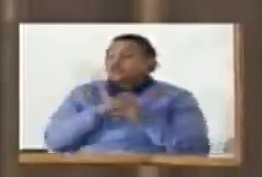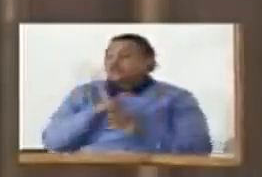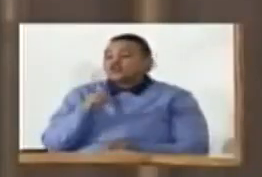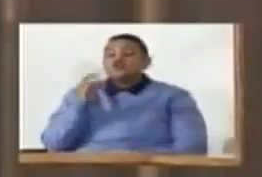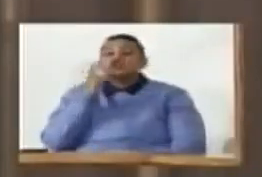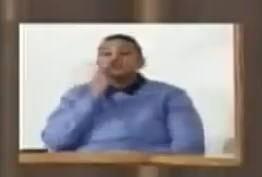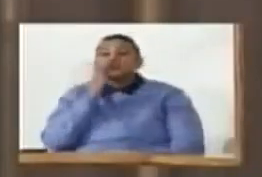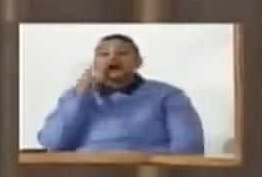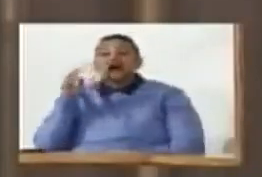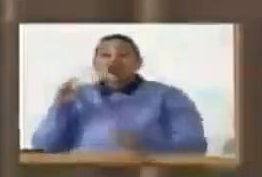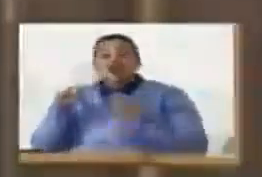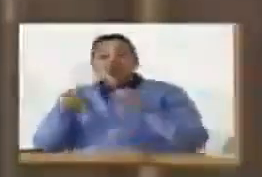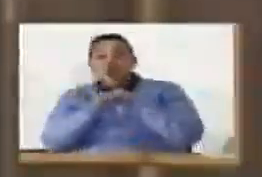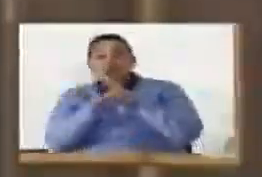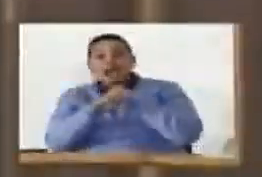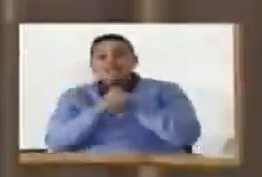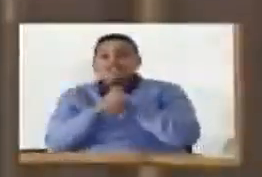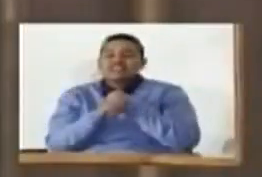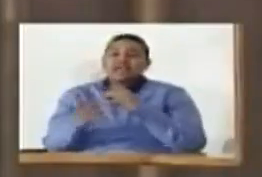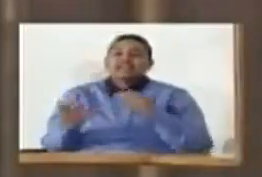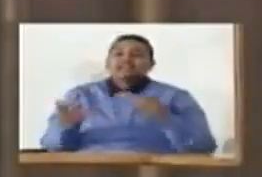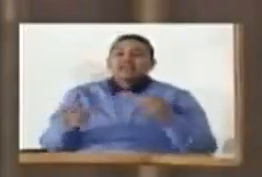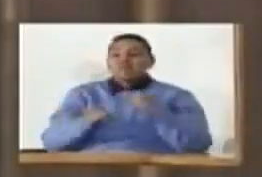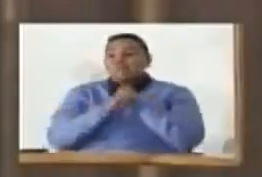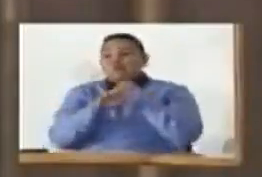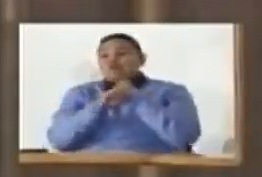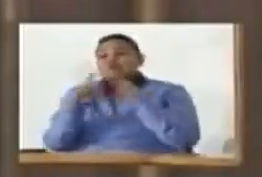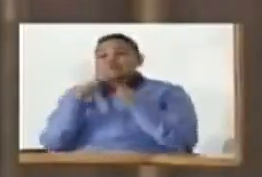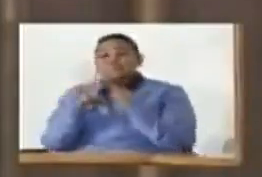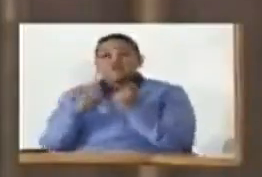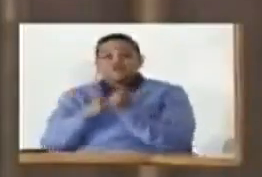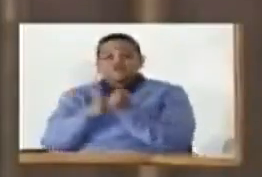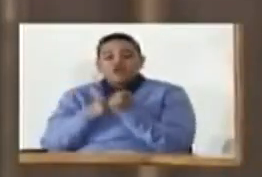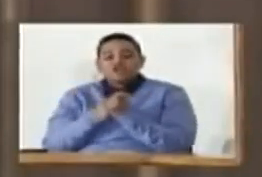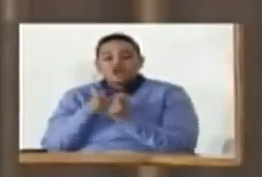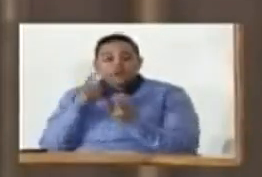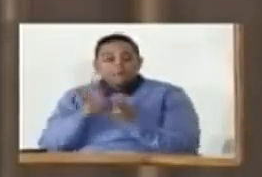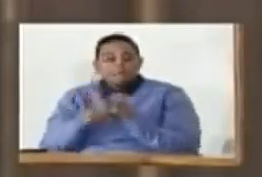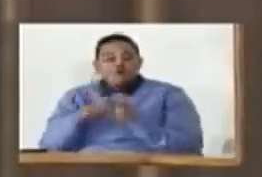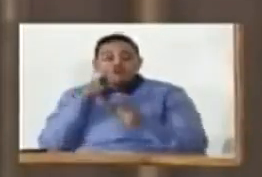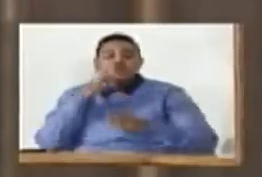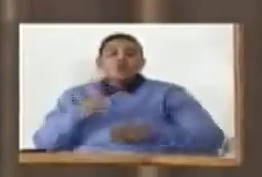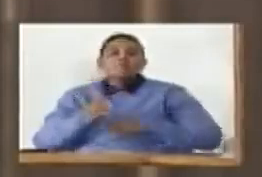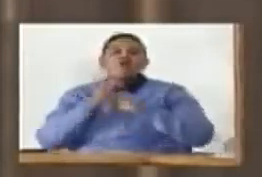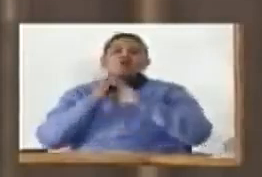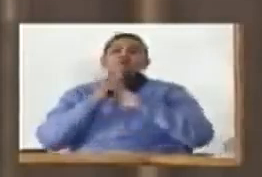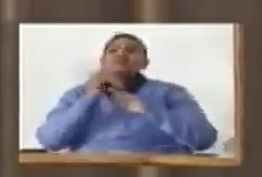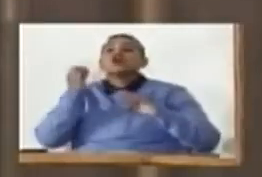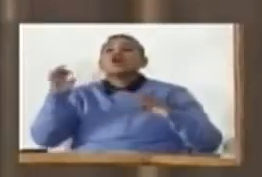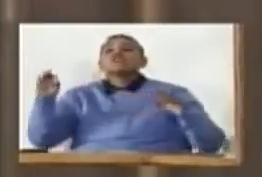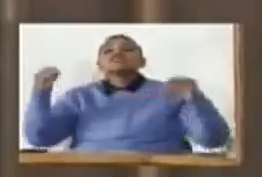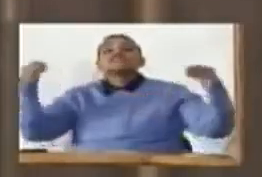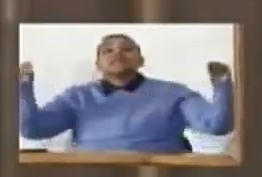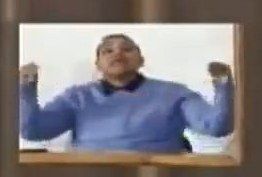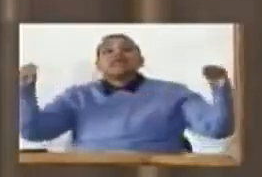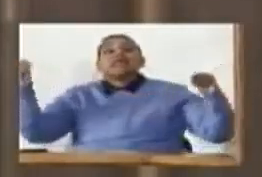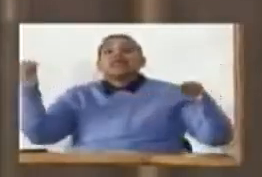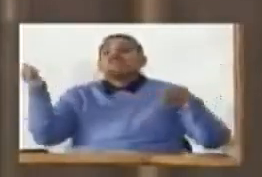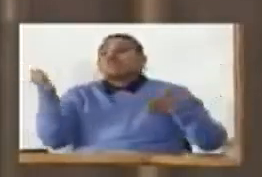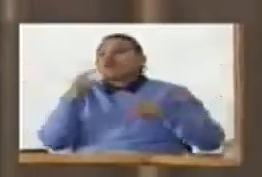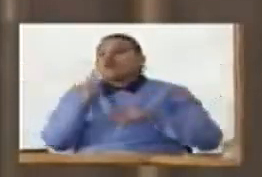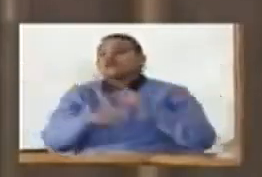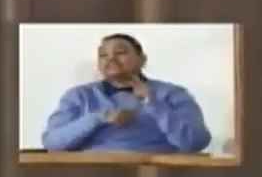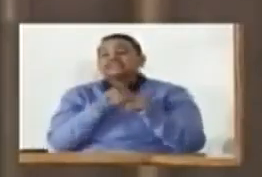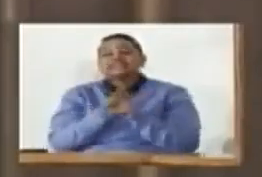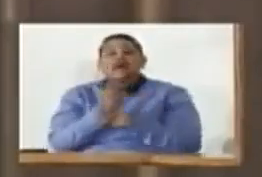tobacco advertising, promotion and sponsorship, as well as the prohibition of sales of all forms